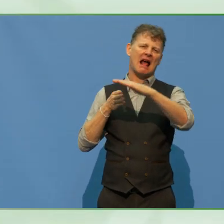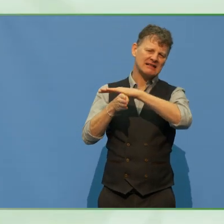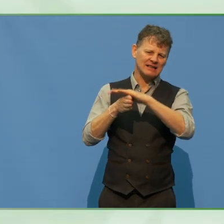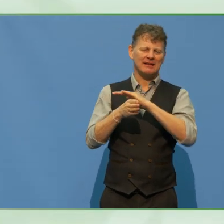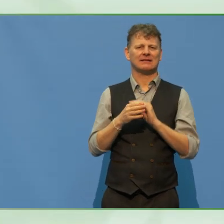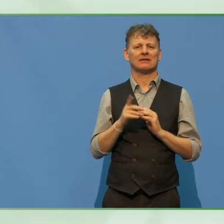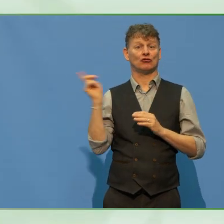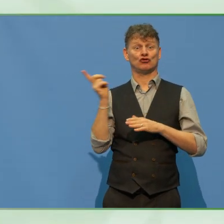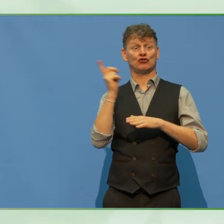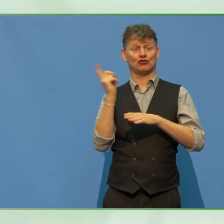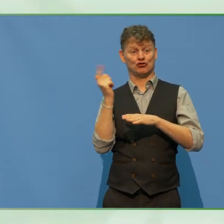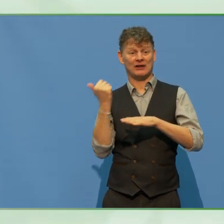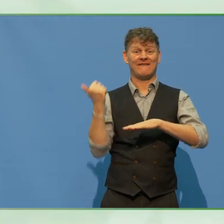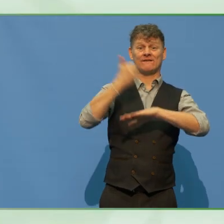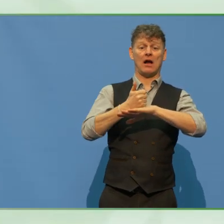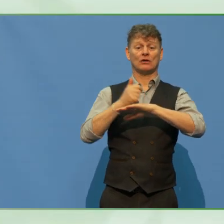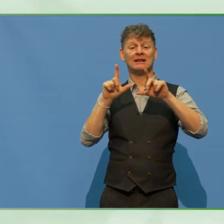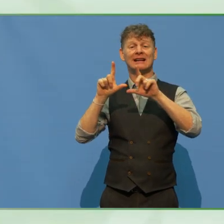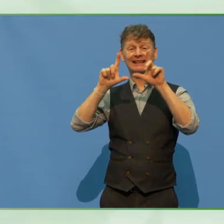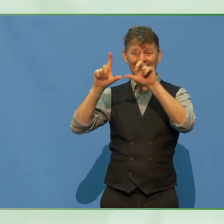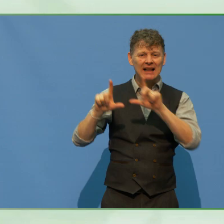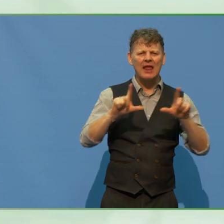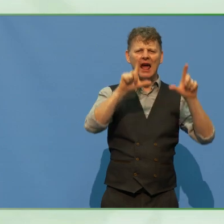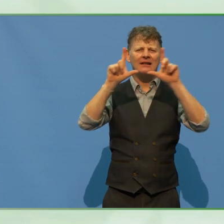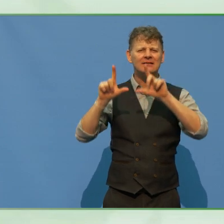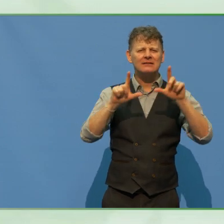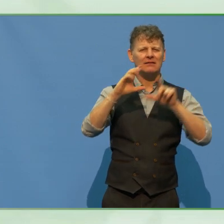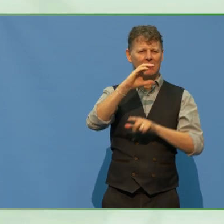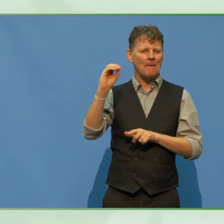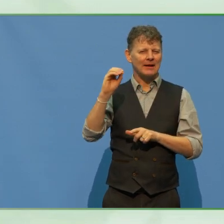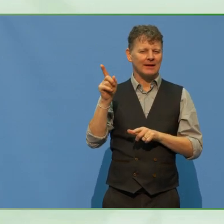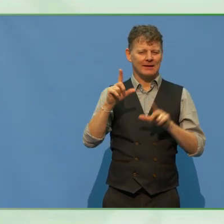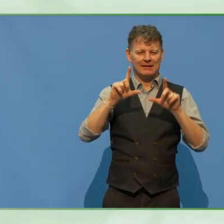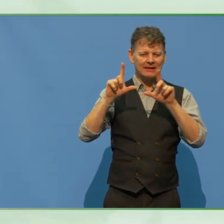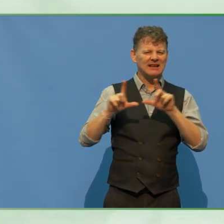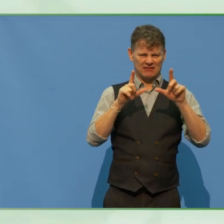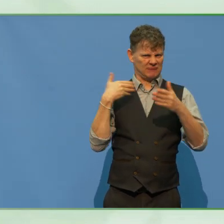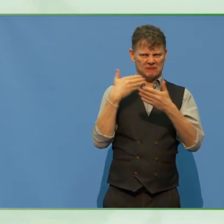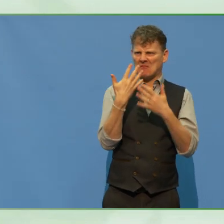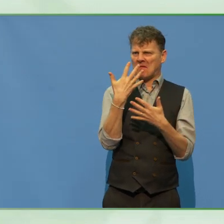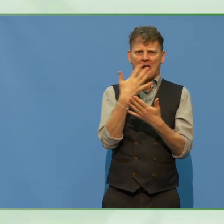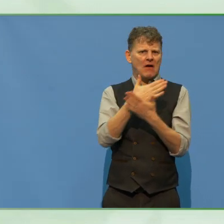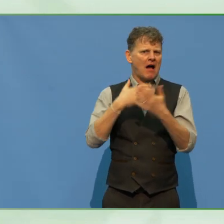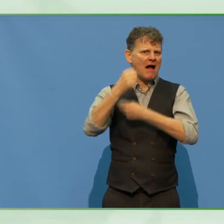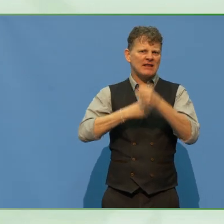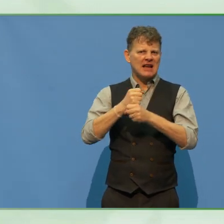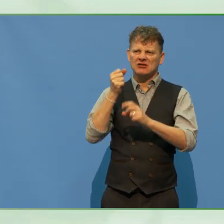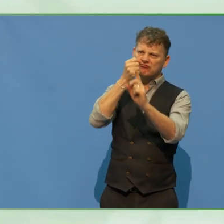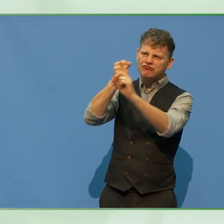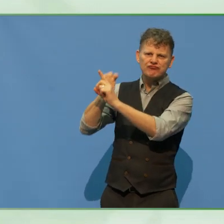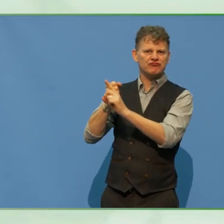is now 5.5 years old, folks, and partners with some of the world's most influential organizations.